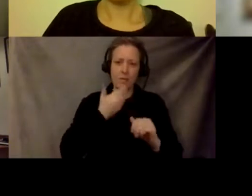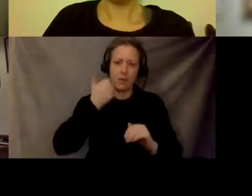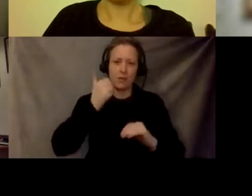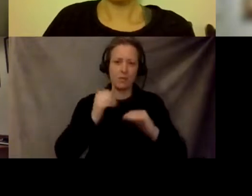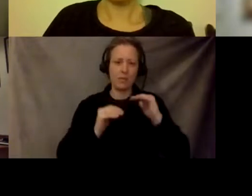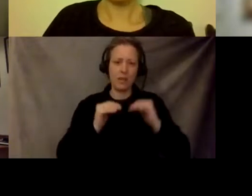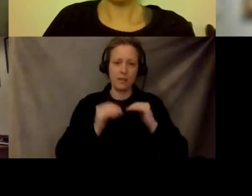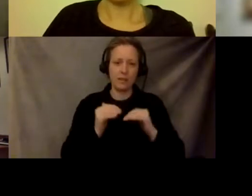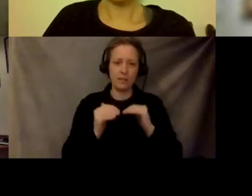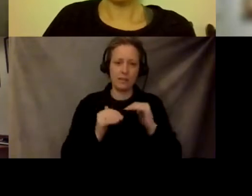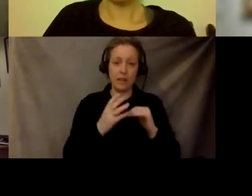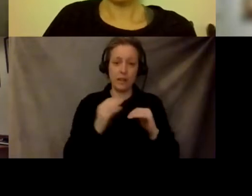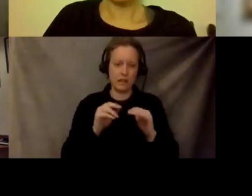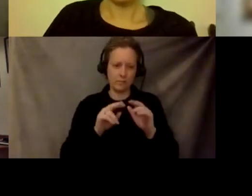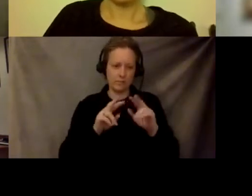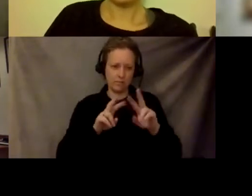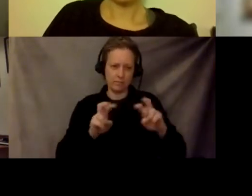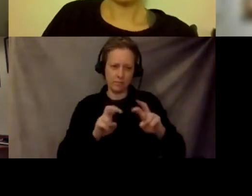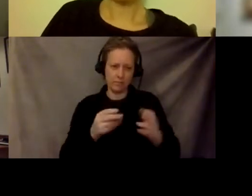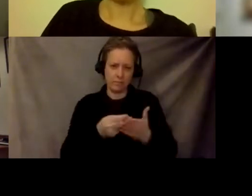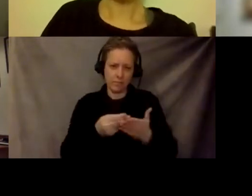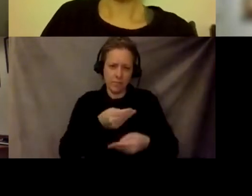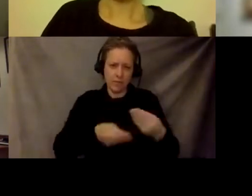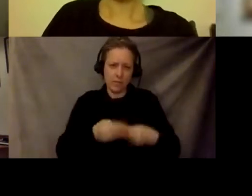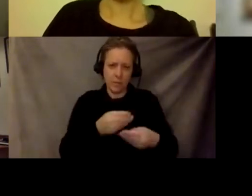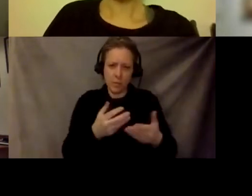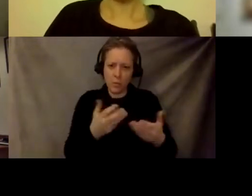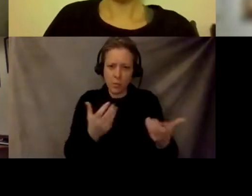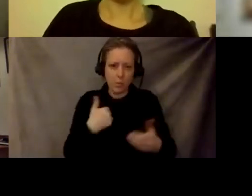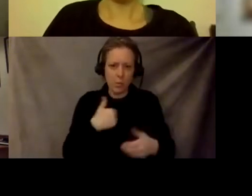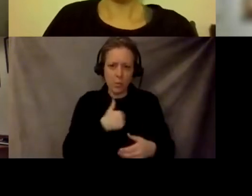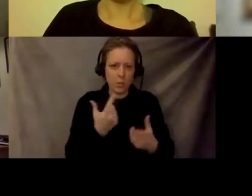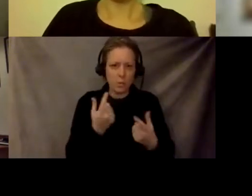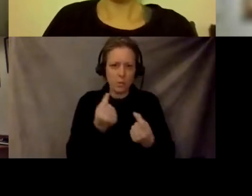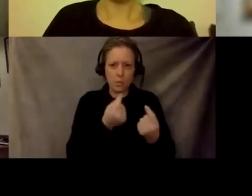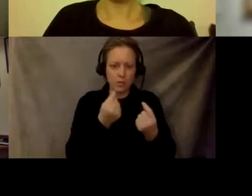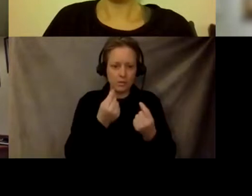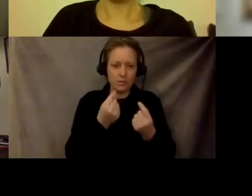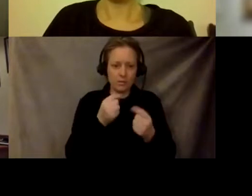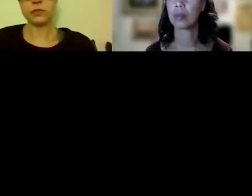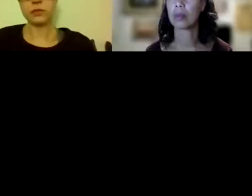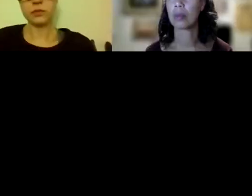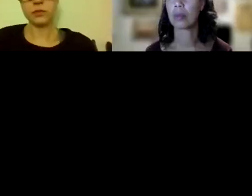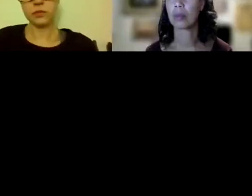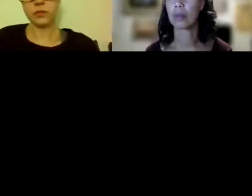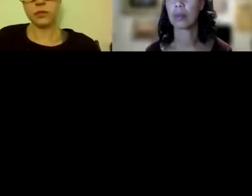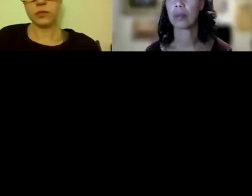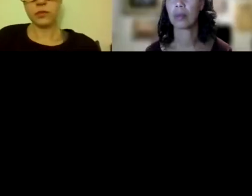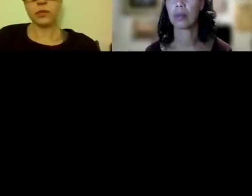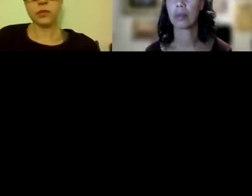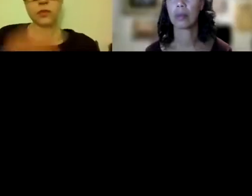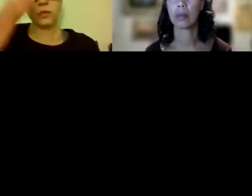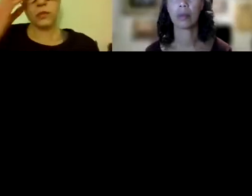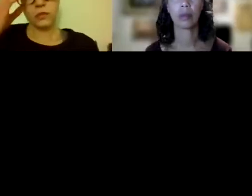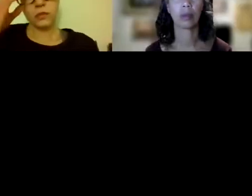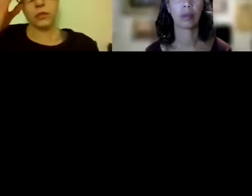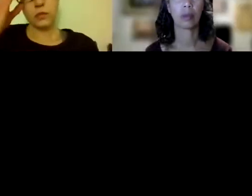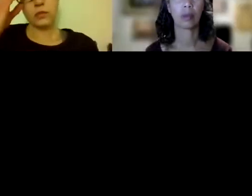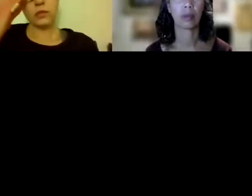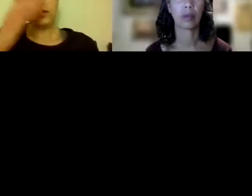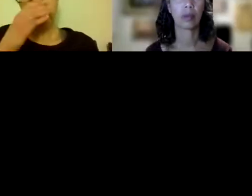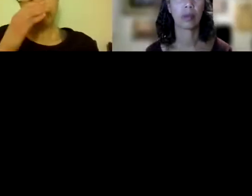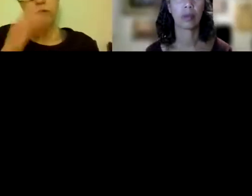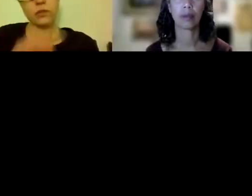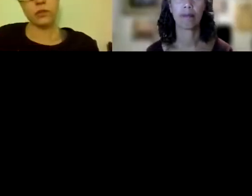what are we doing in these areas in terms of giving those people better health through these